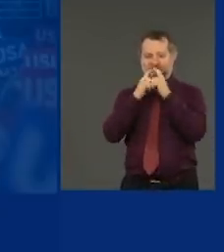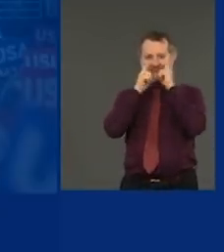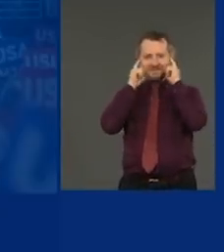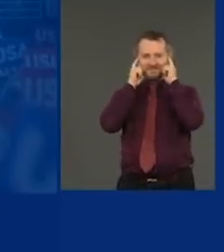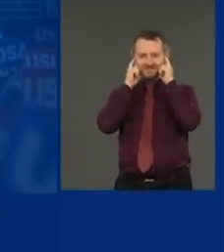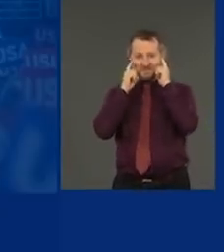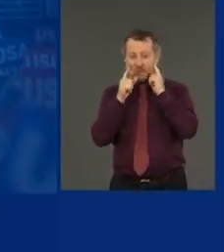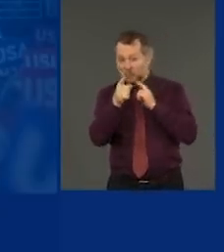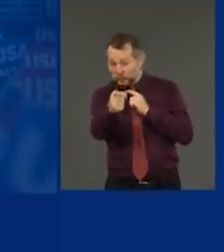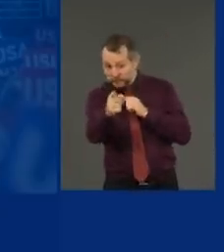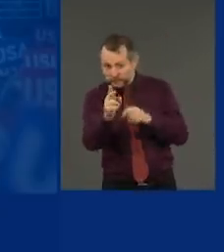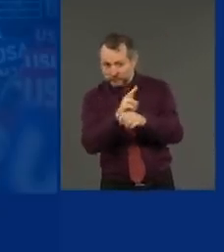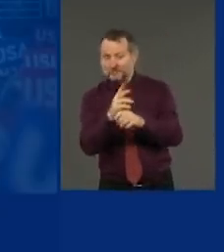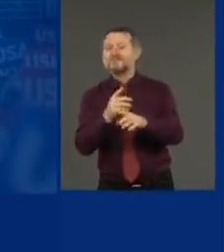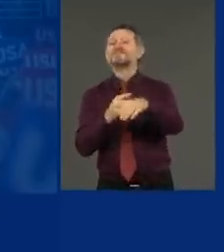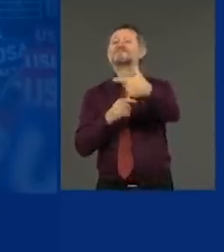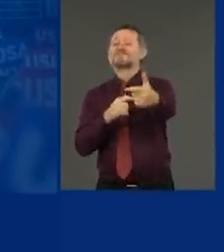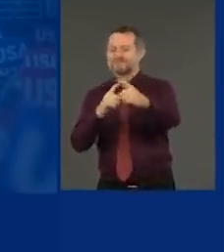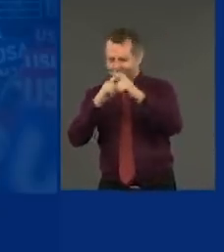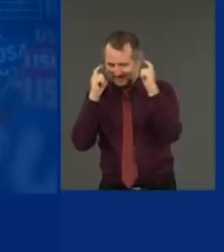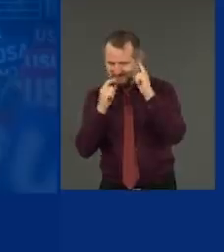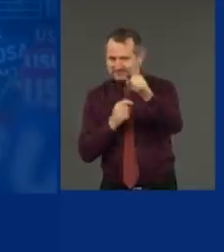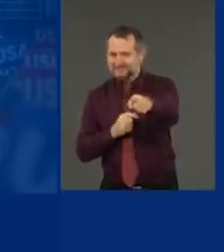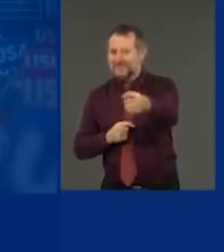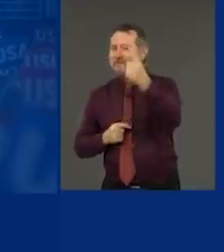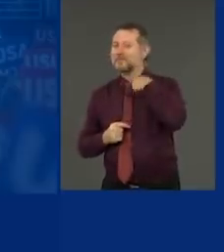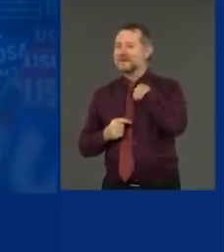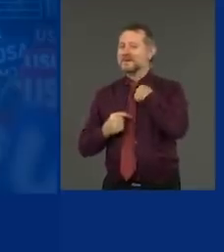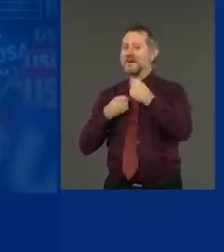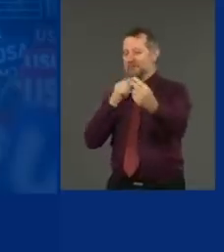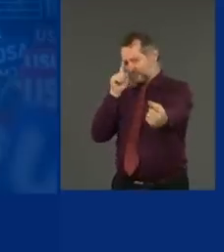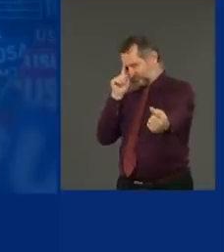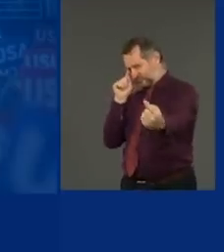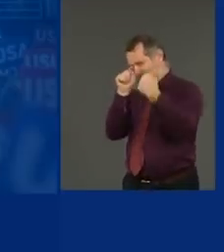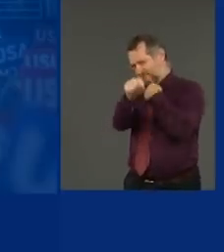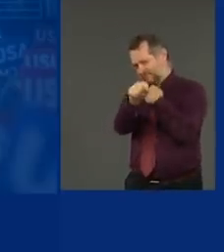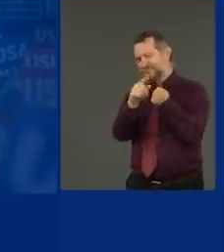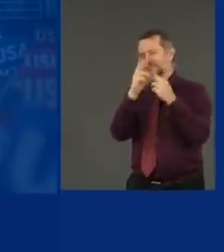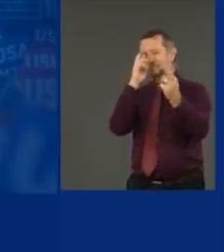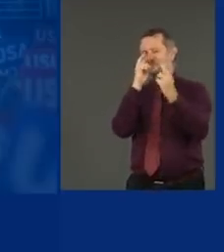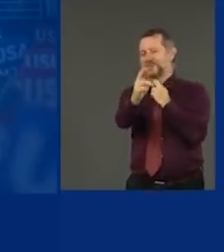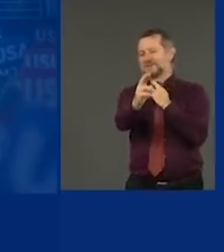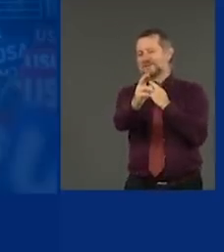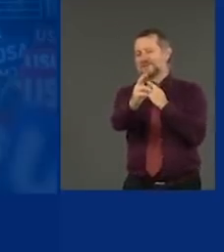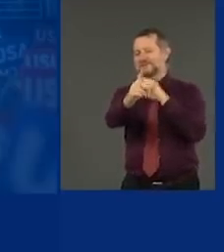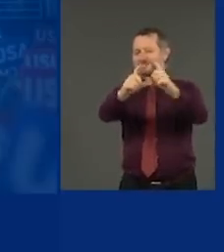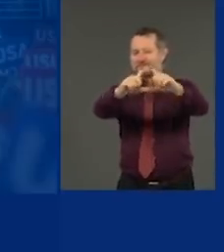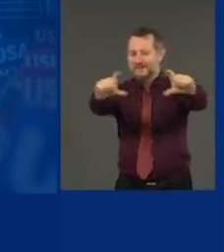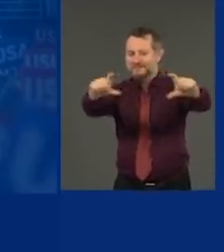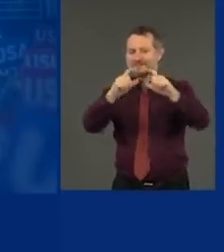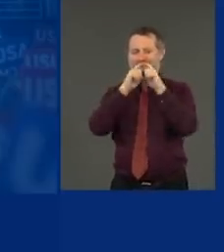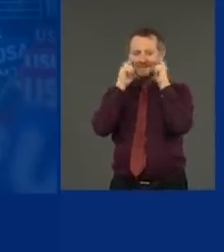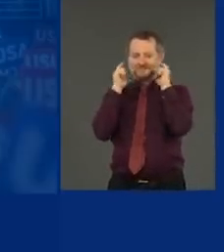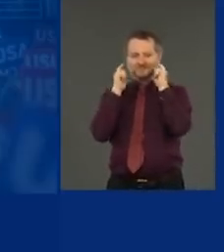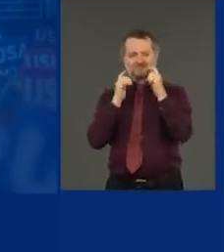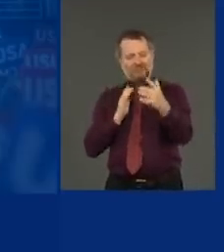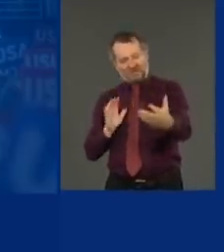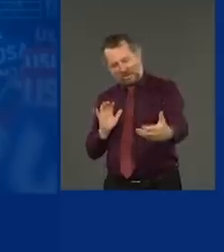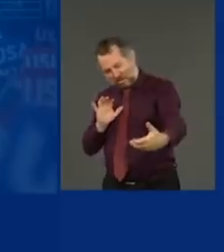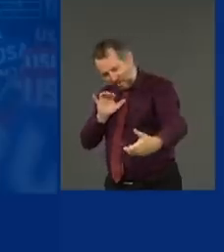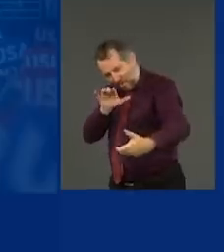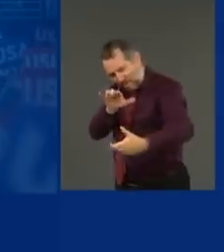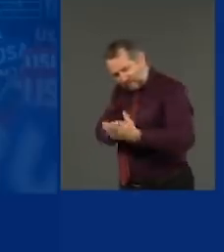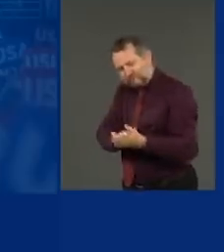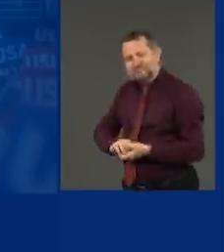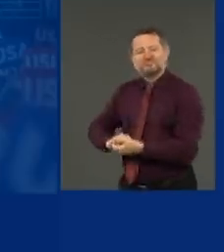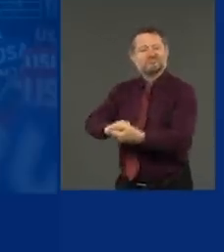you, and you respect me. That's community. New Yorkers forged community. Well, how?